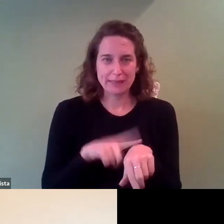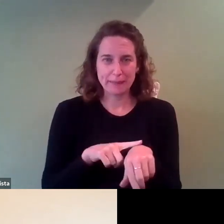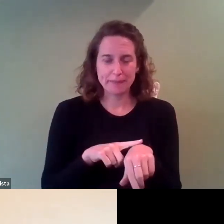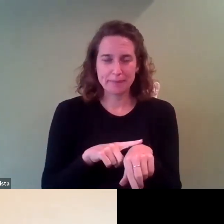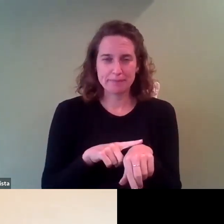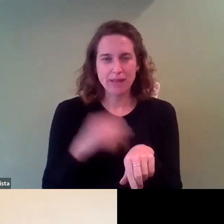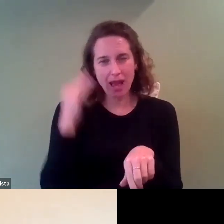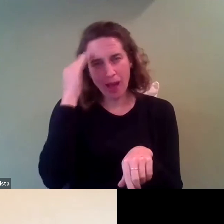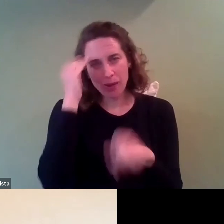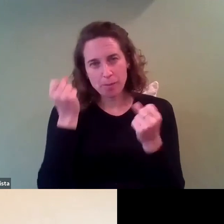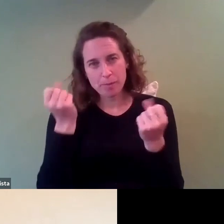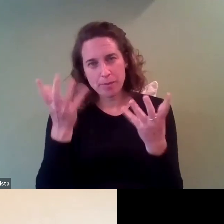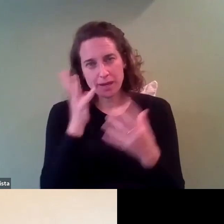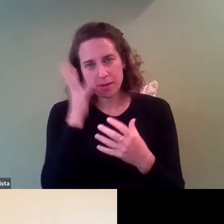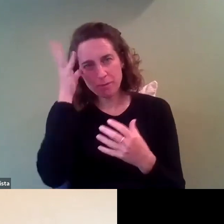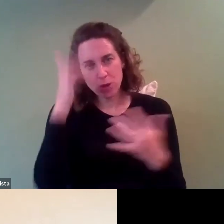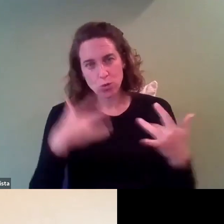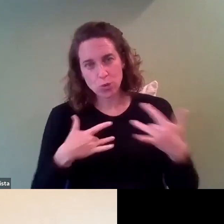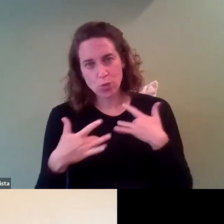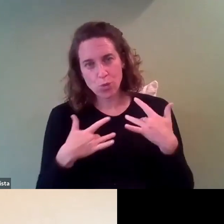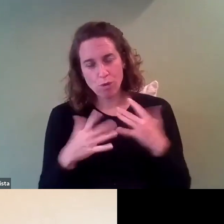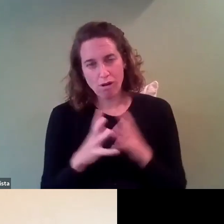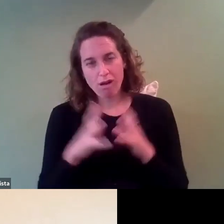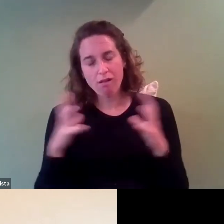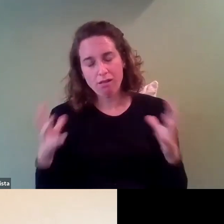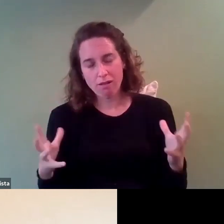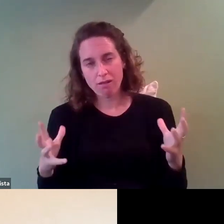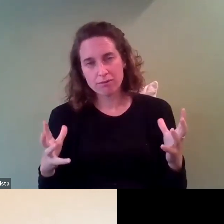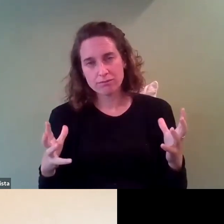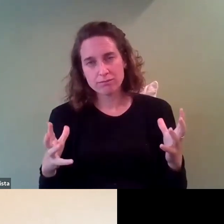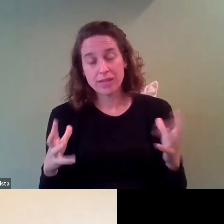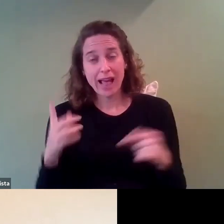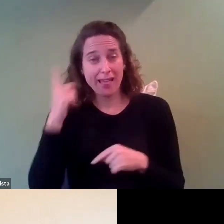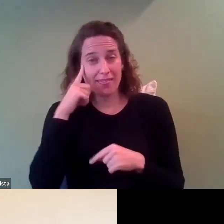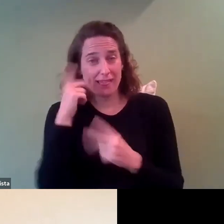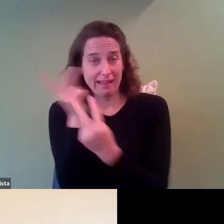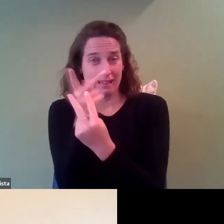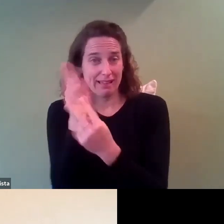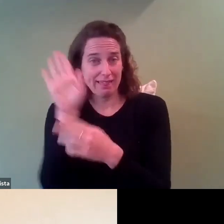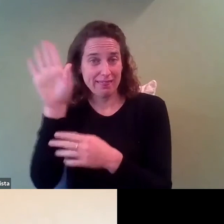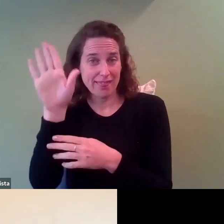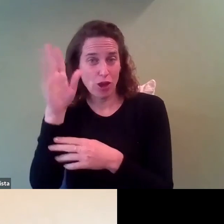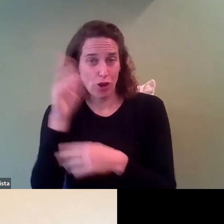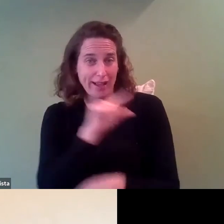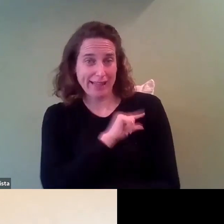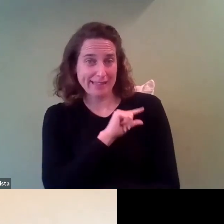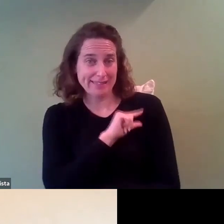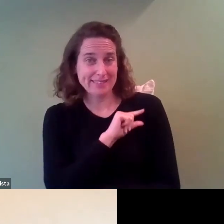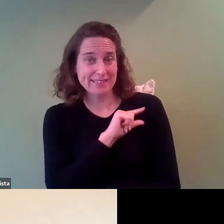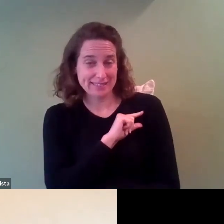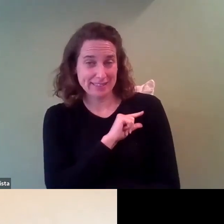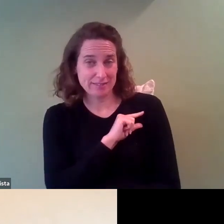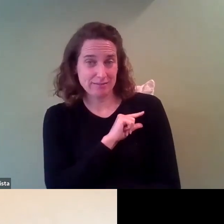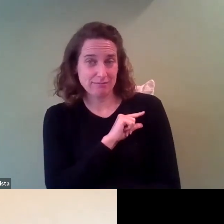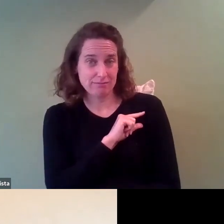a bit about this. Partly it's a projection of their own guilt because they have to